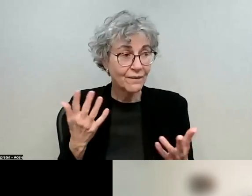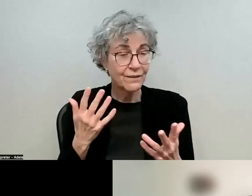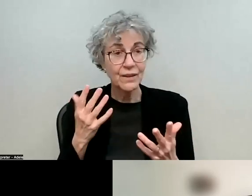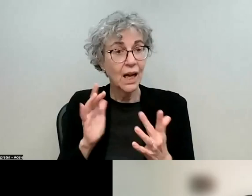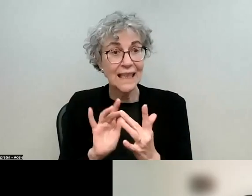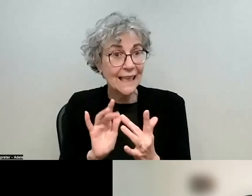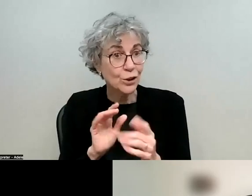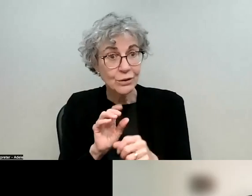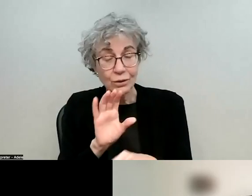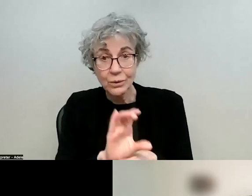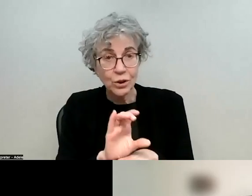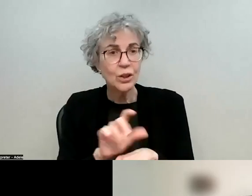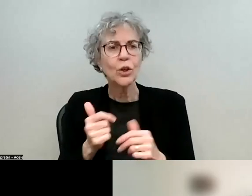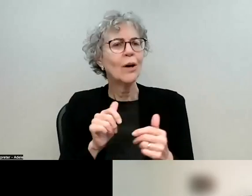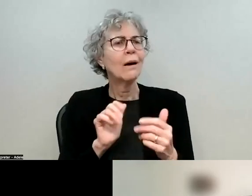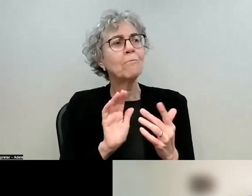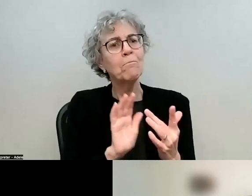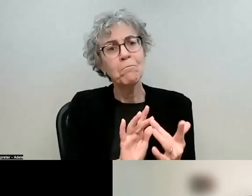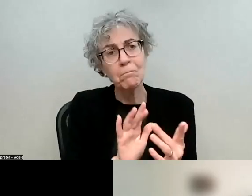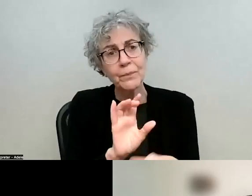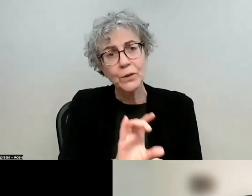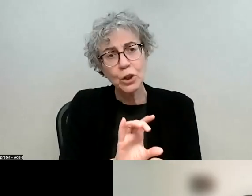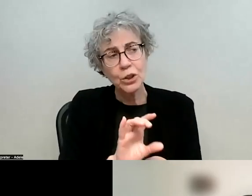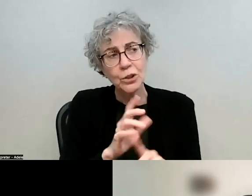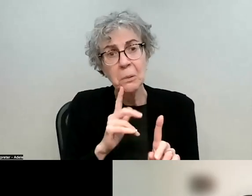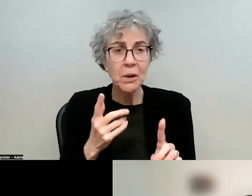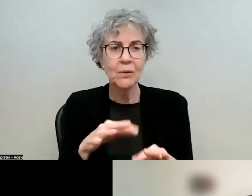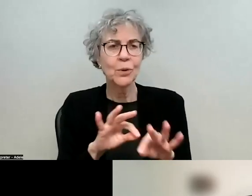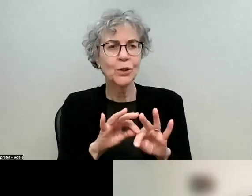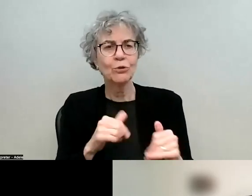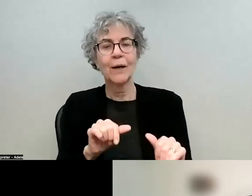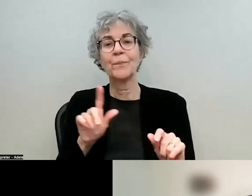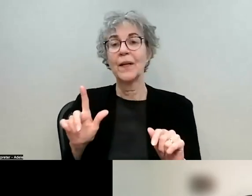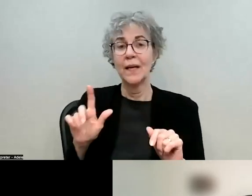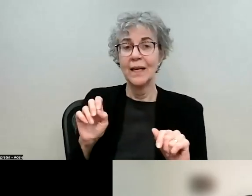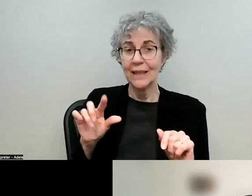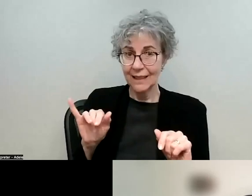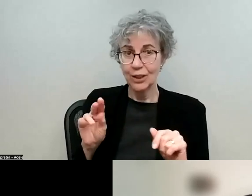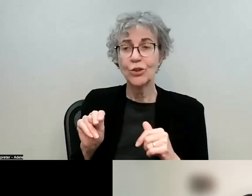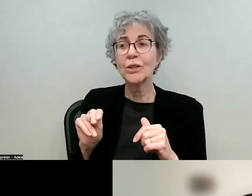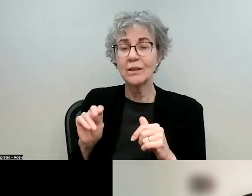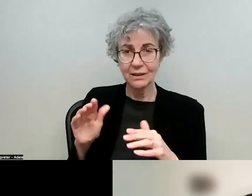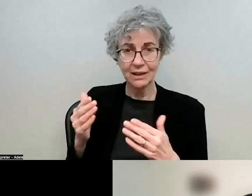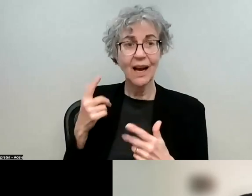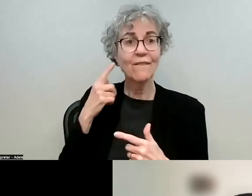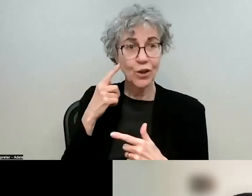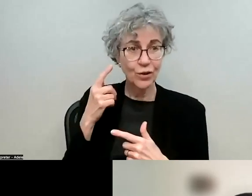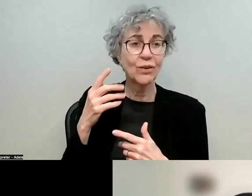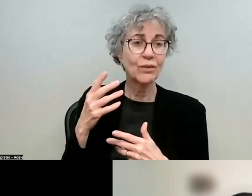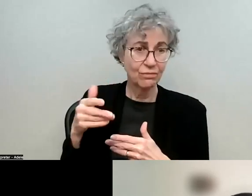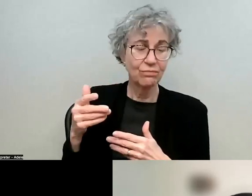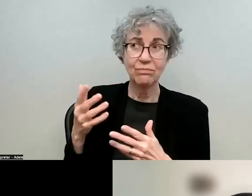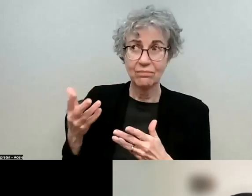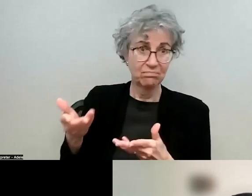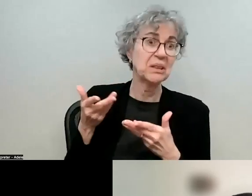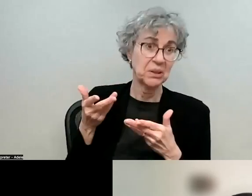churches around doing that, that might be something to try. Legions are the other one that I've heard success. Heard suggested. I don't